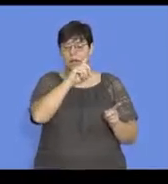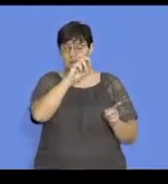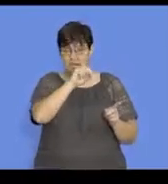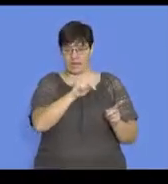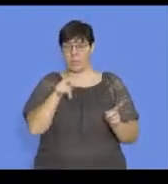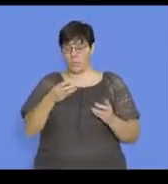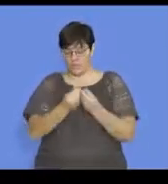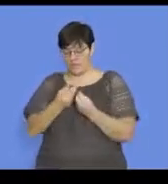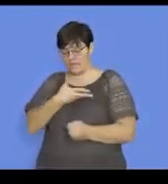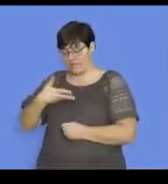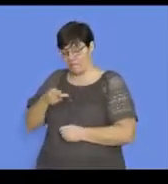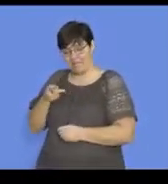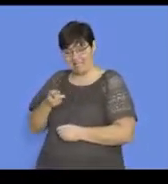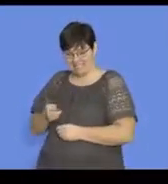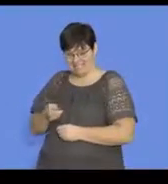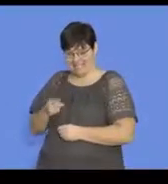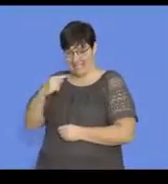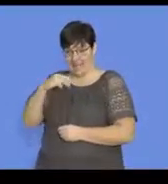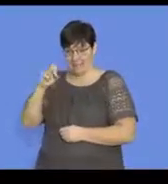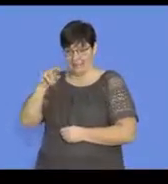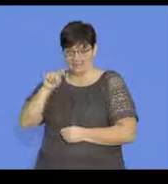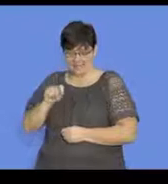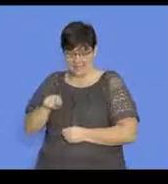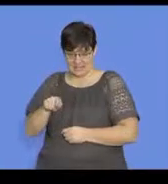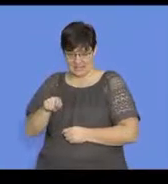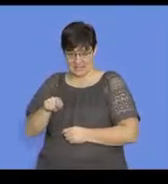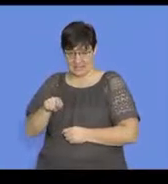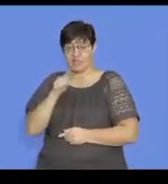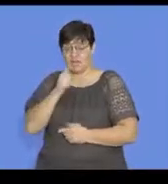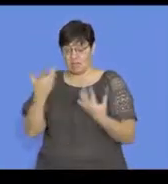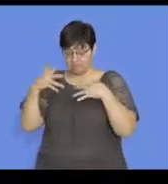Right, that is important. When that fusion